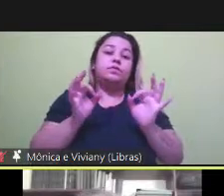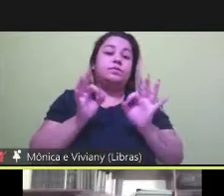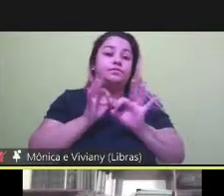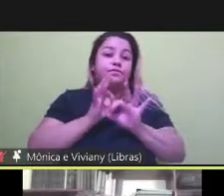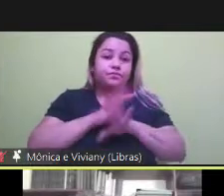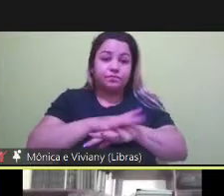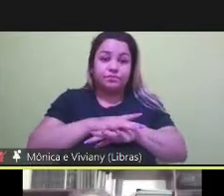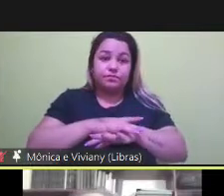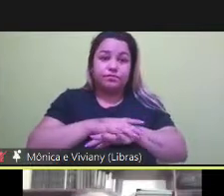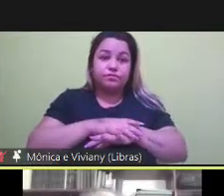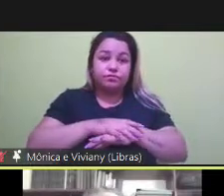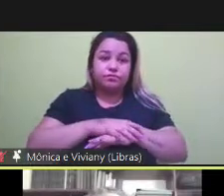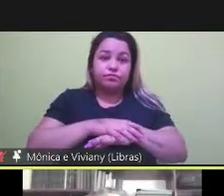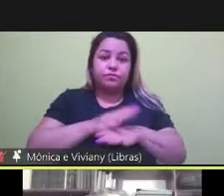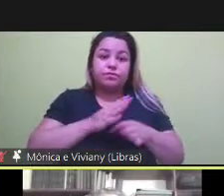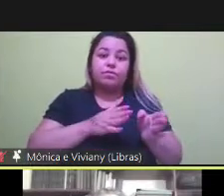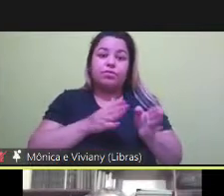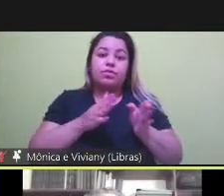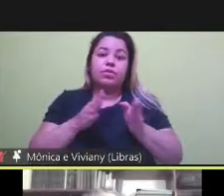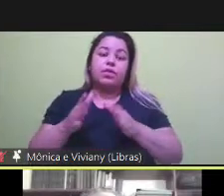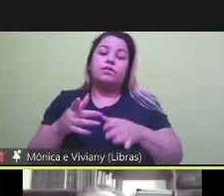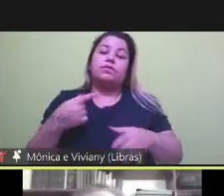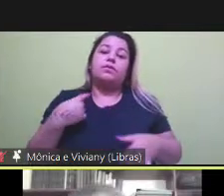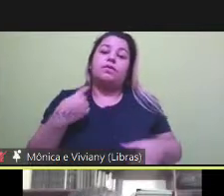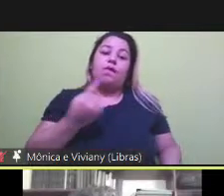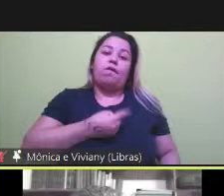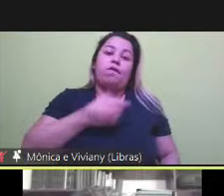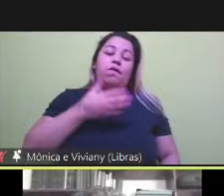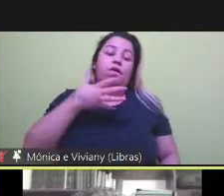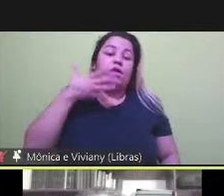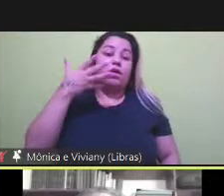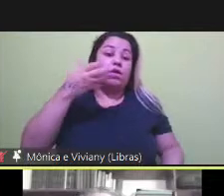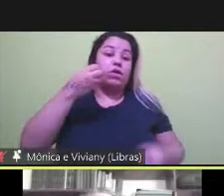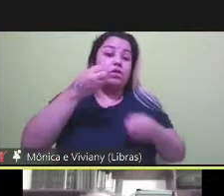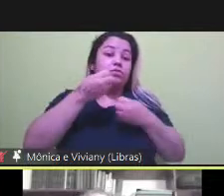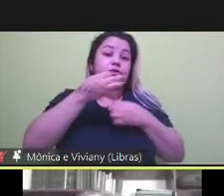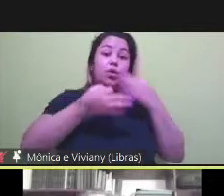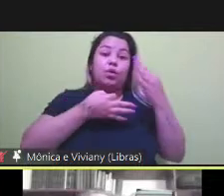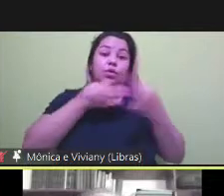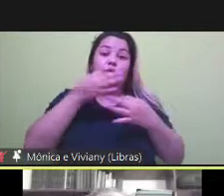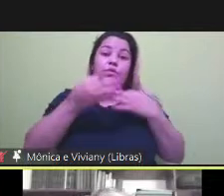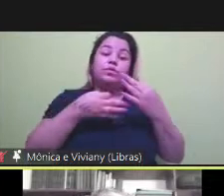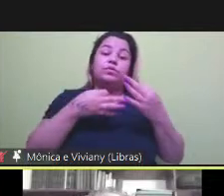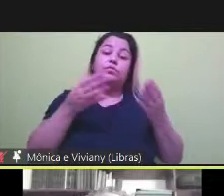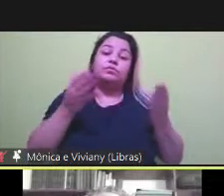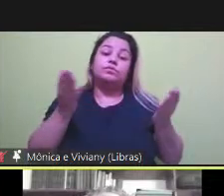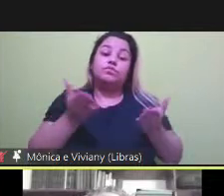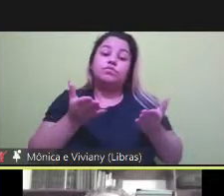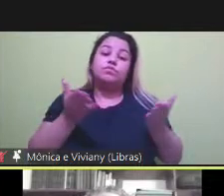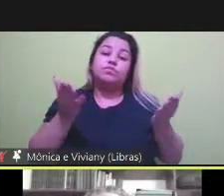part, to talk about the current situation of this program of